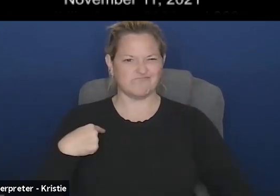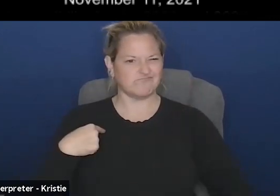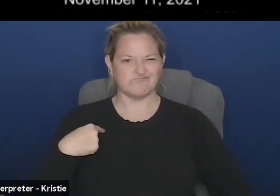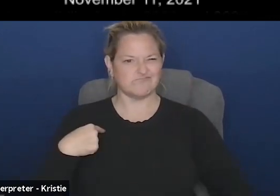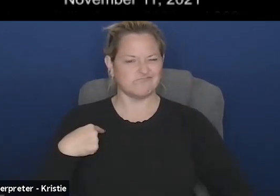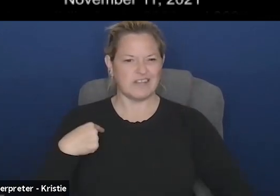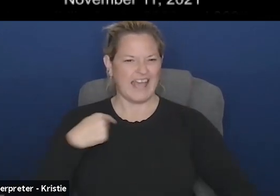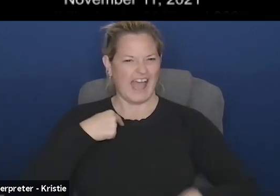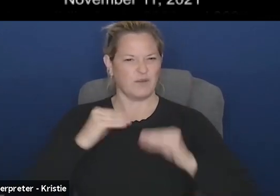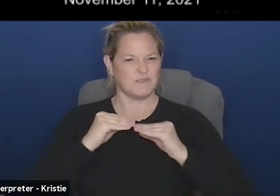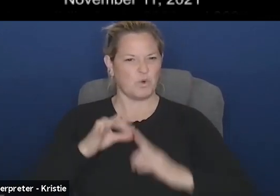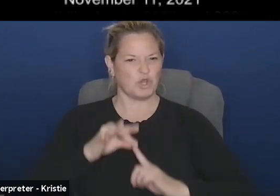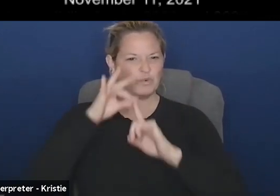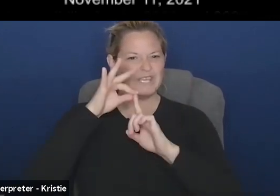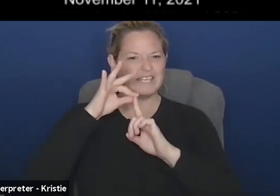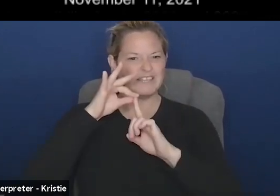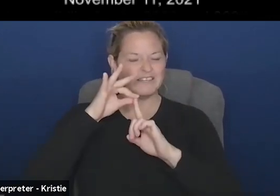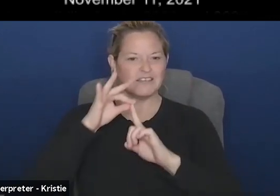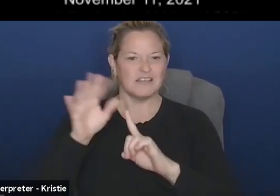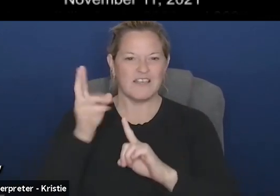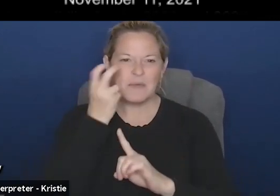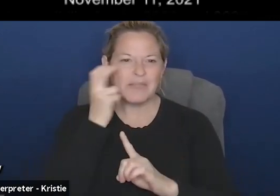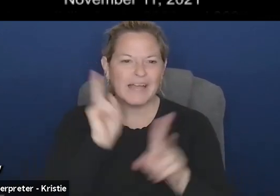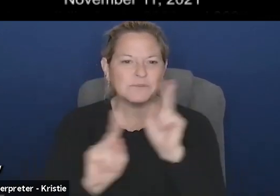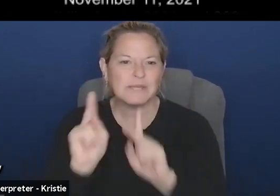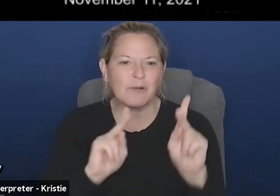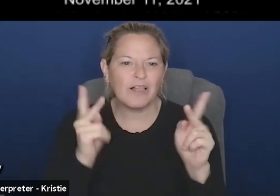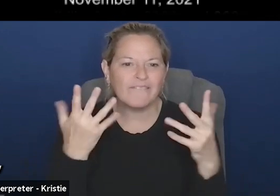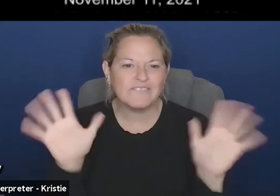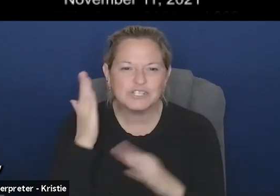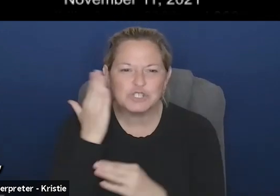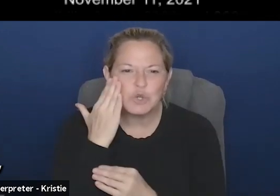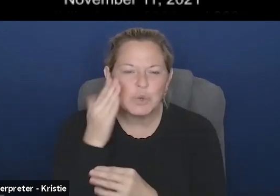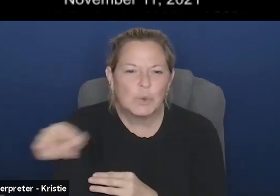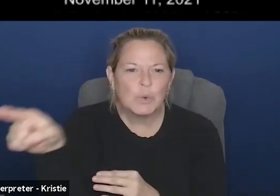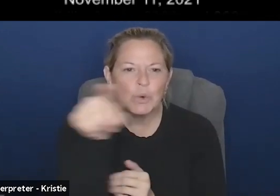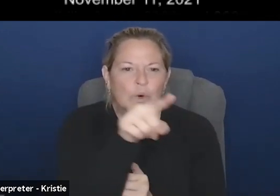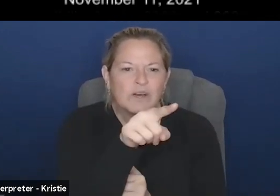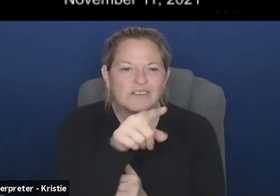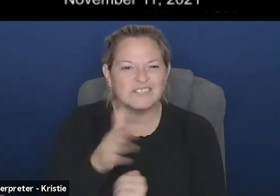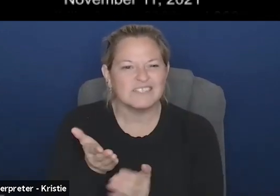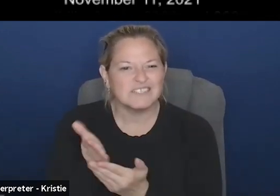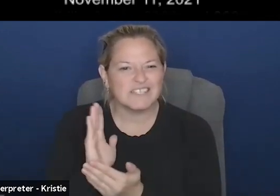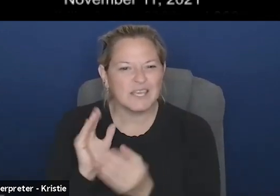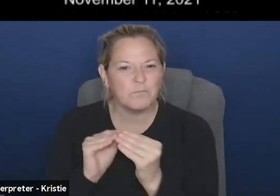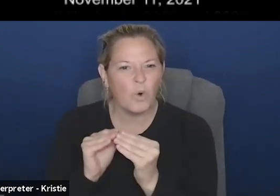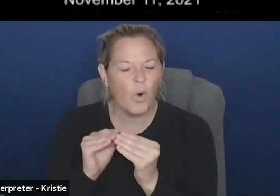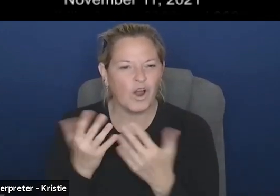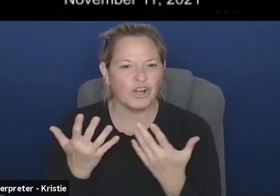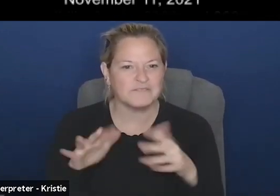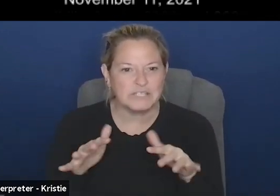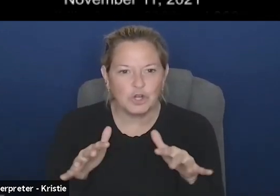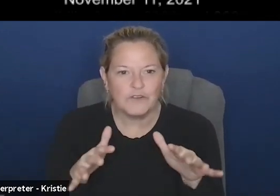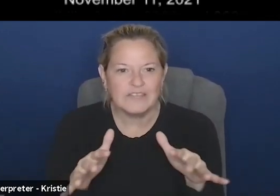about were, kind of, a little bit behind the curve, a little bit tentative, a little bit nervous